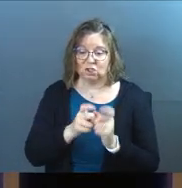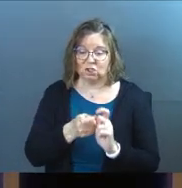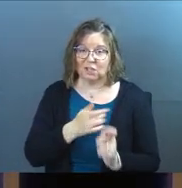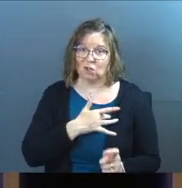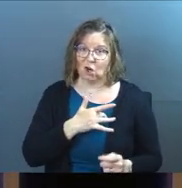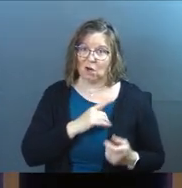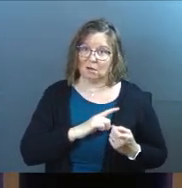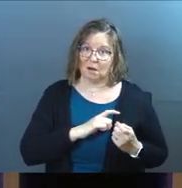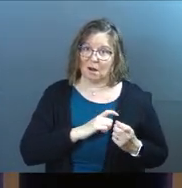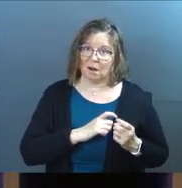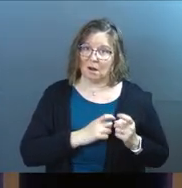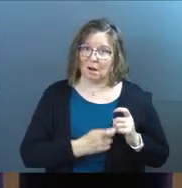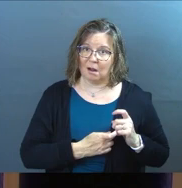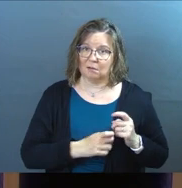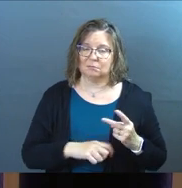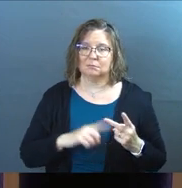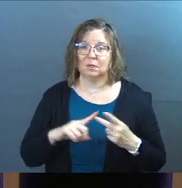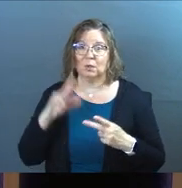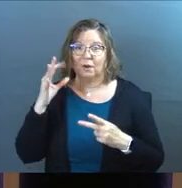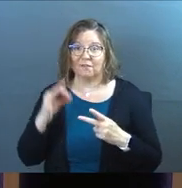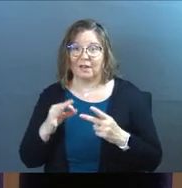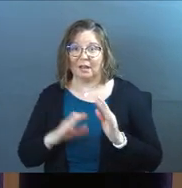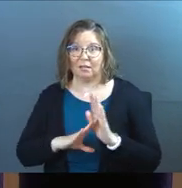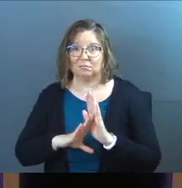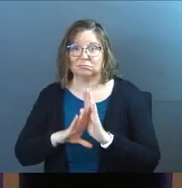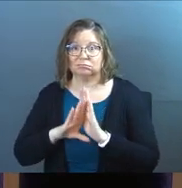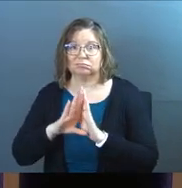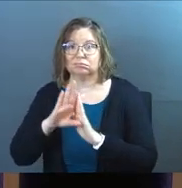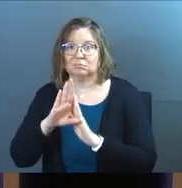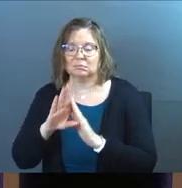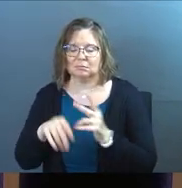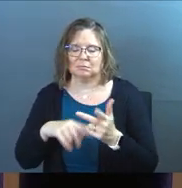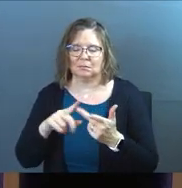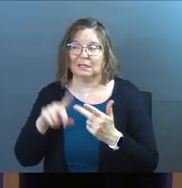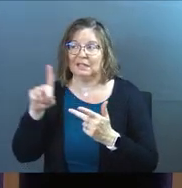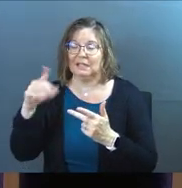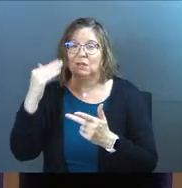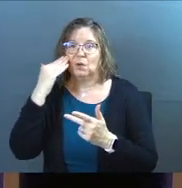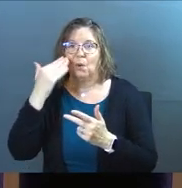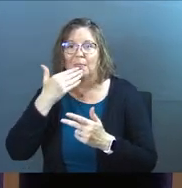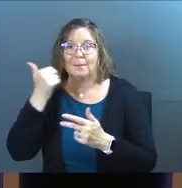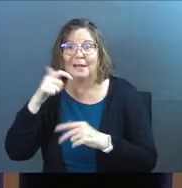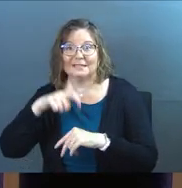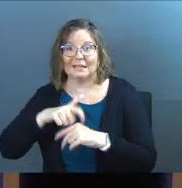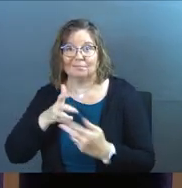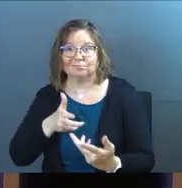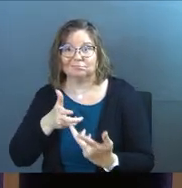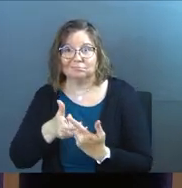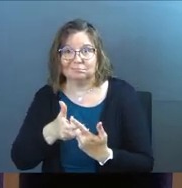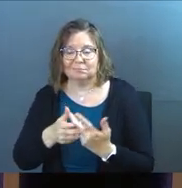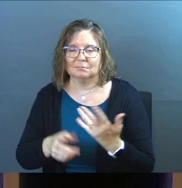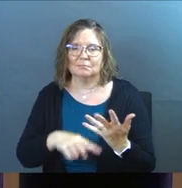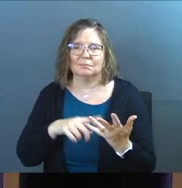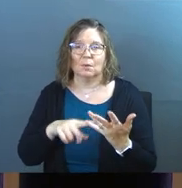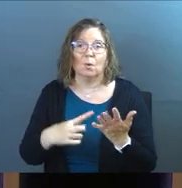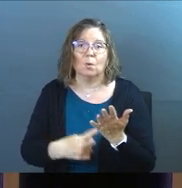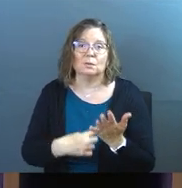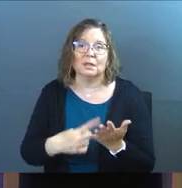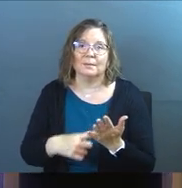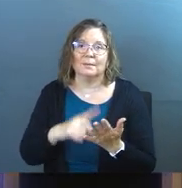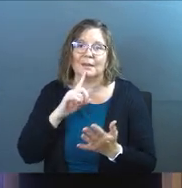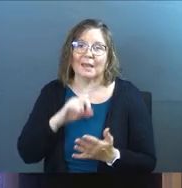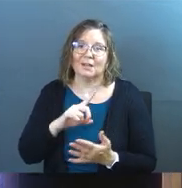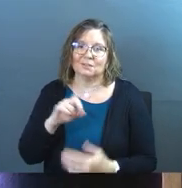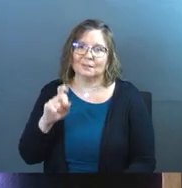is building your faith. There's a timing that only he can see. Or sometimes, this